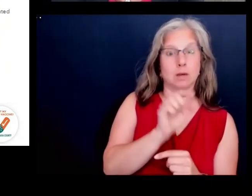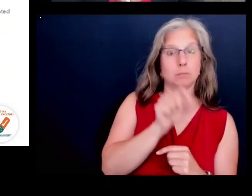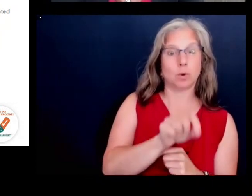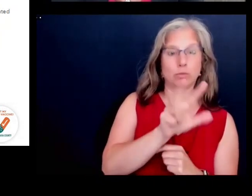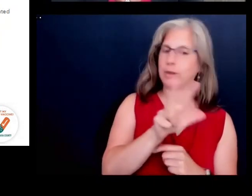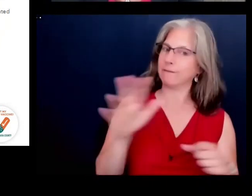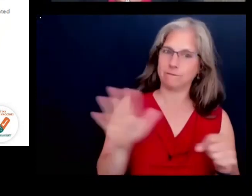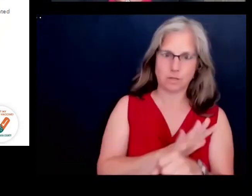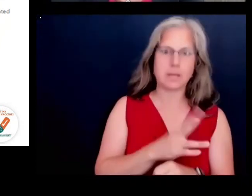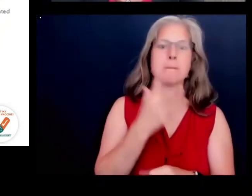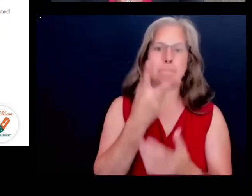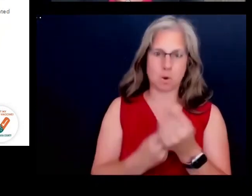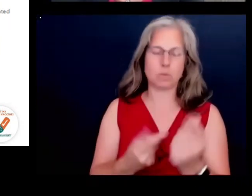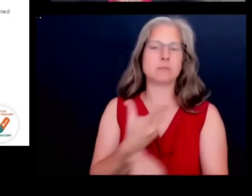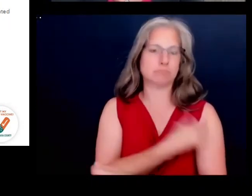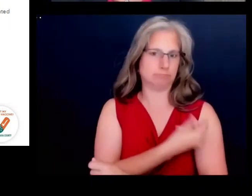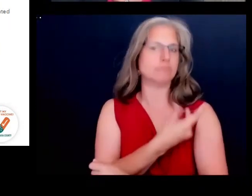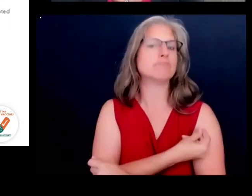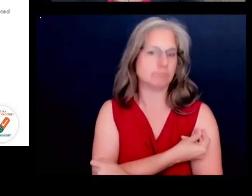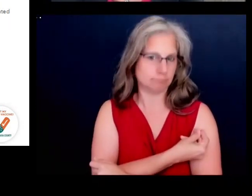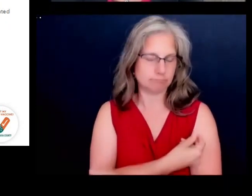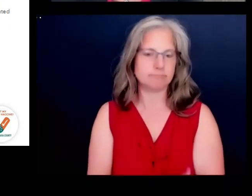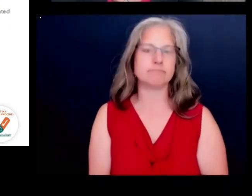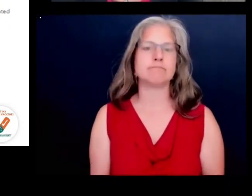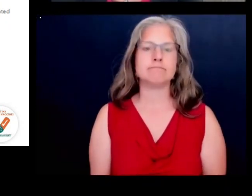61.3% is fully vaccinated.